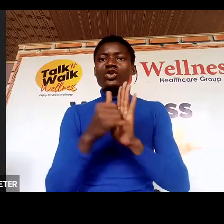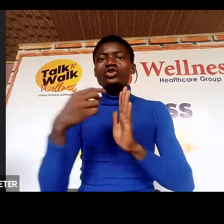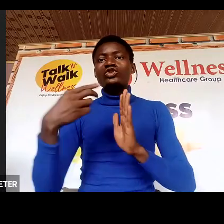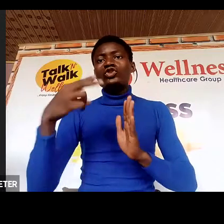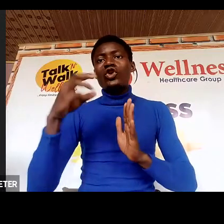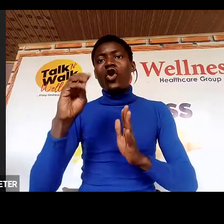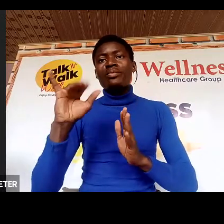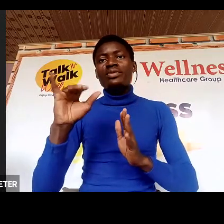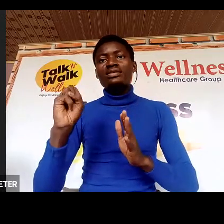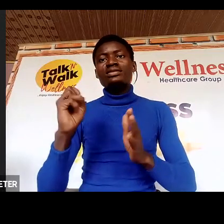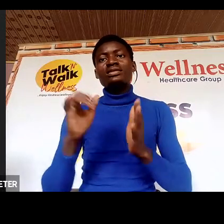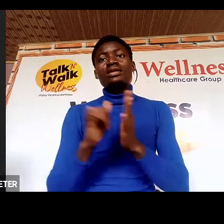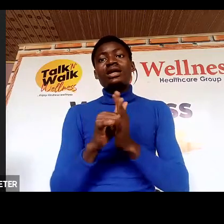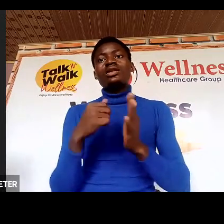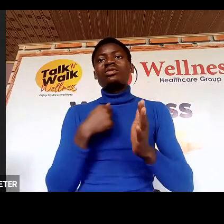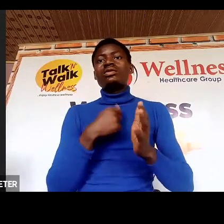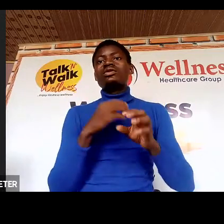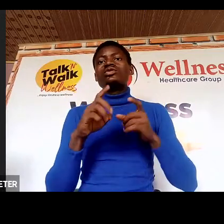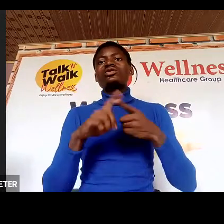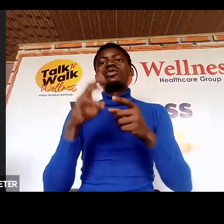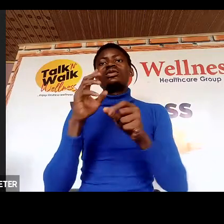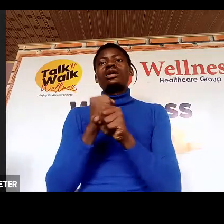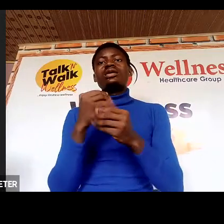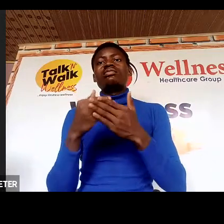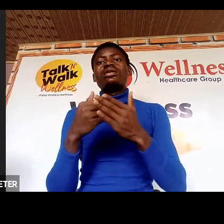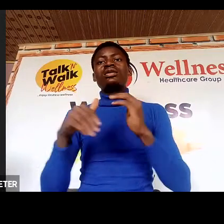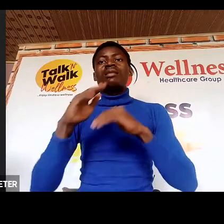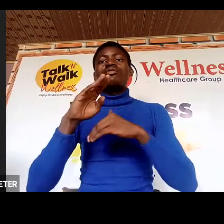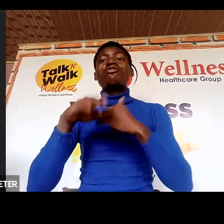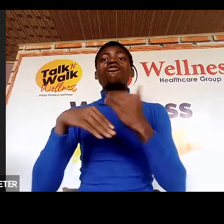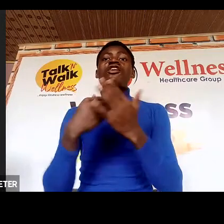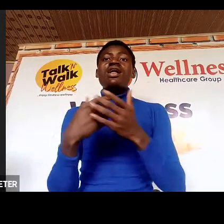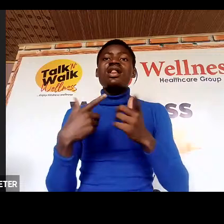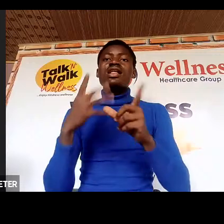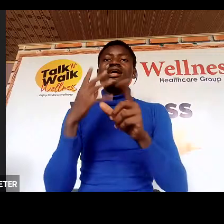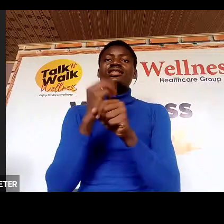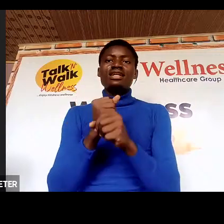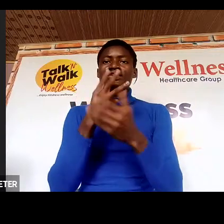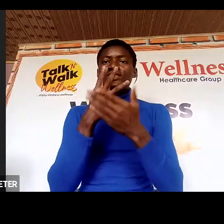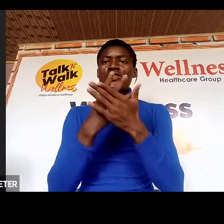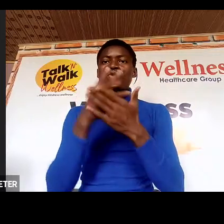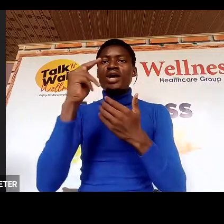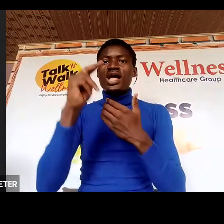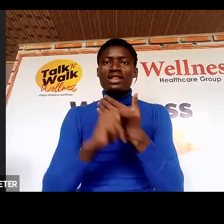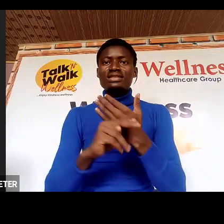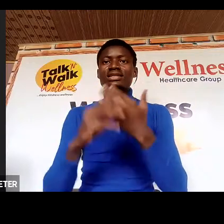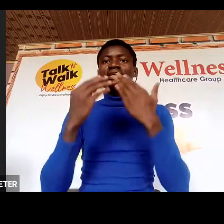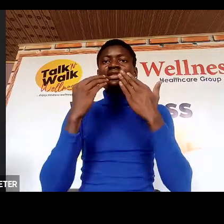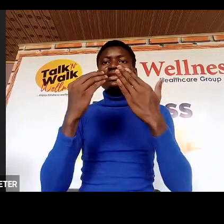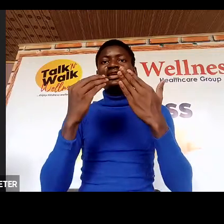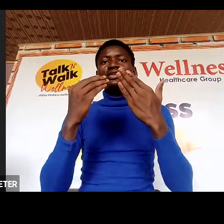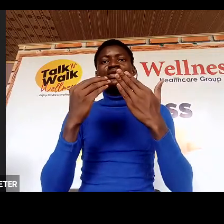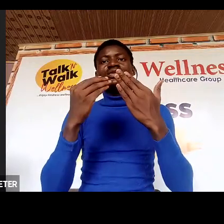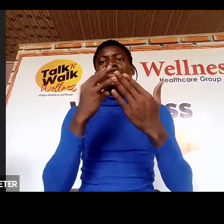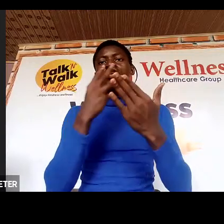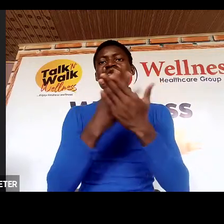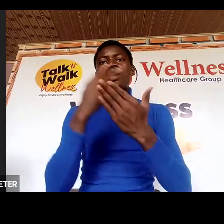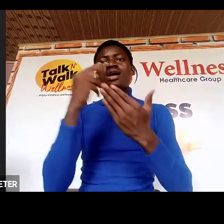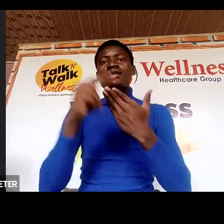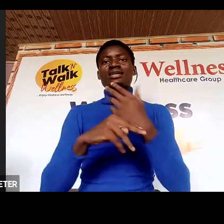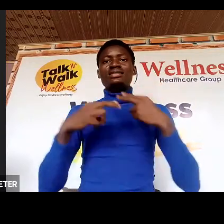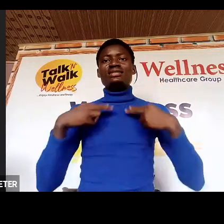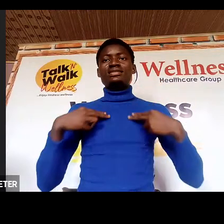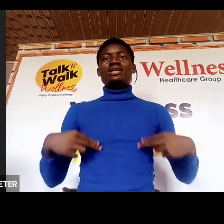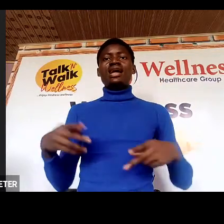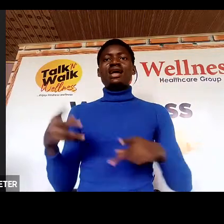its whole entirety. Thank you, Wellness Healthcare Group. Thank you for allowing us to do this. We